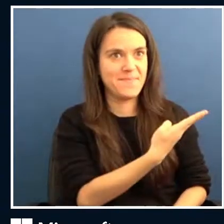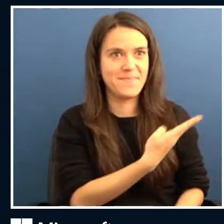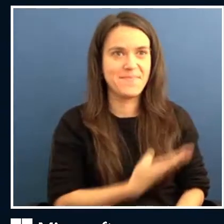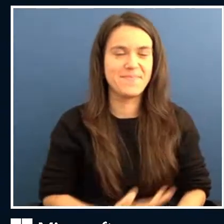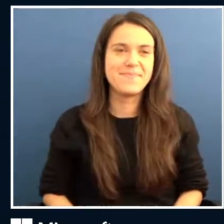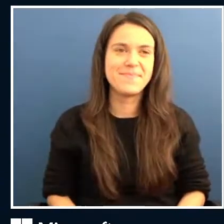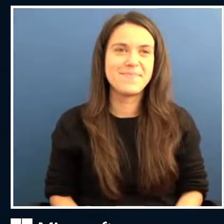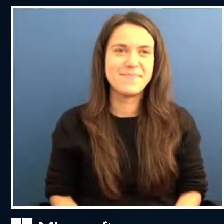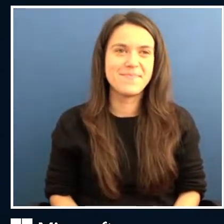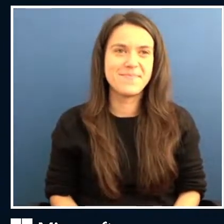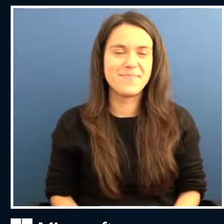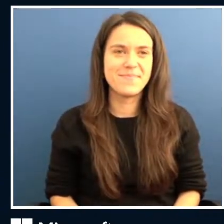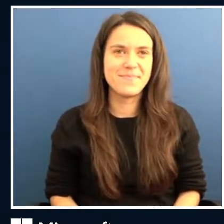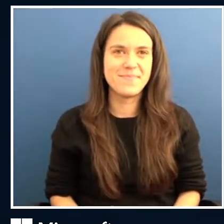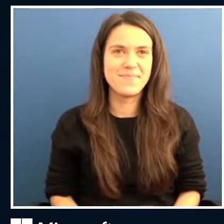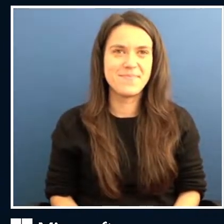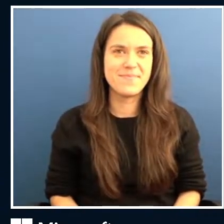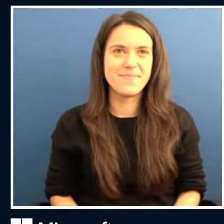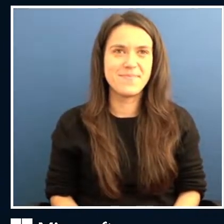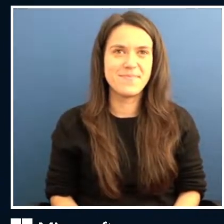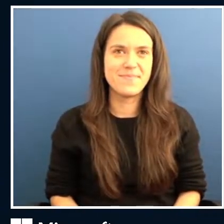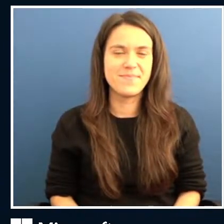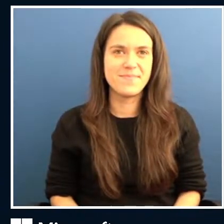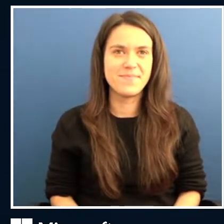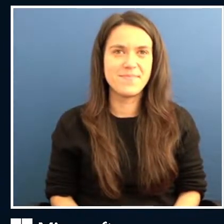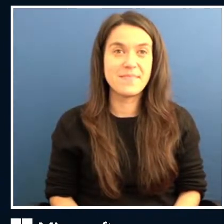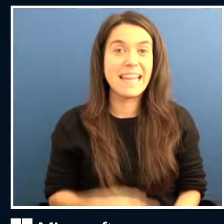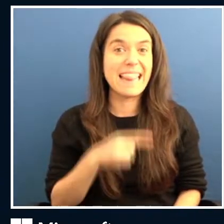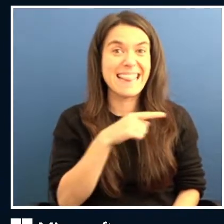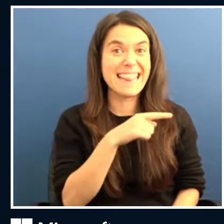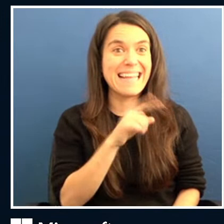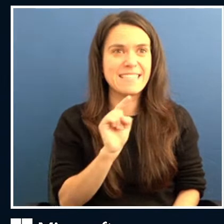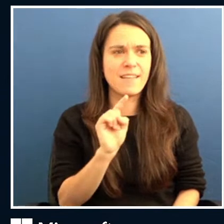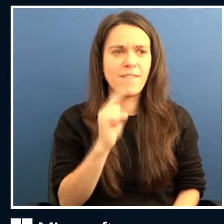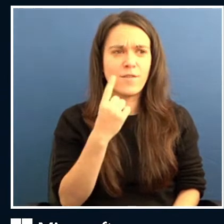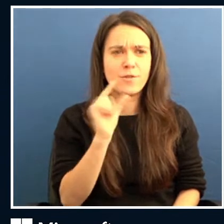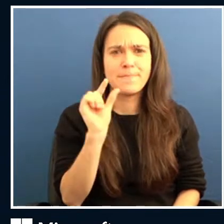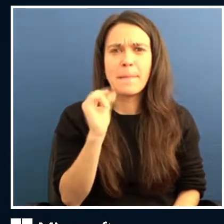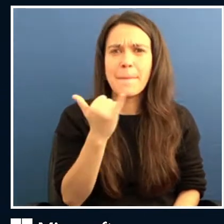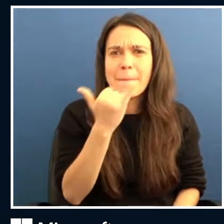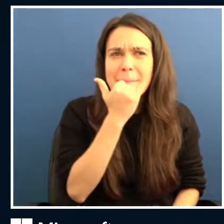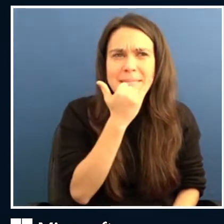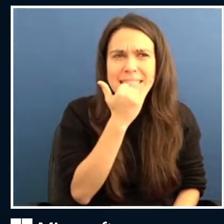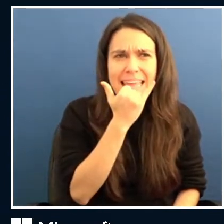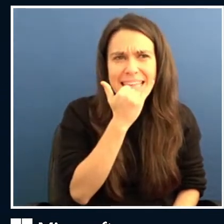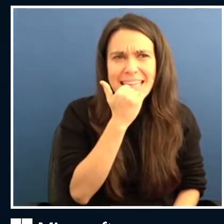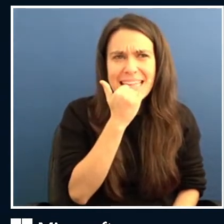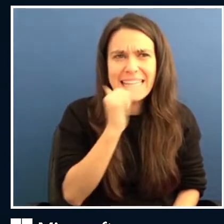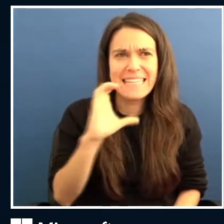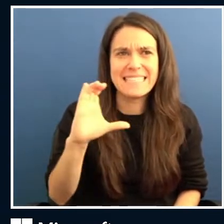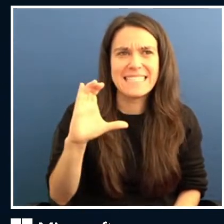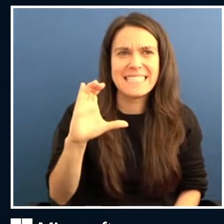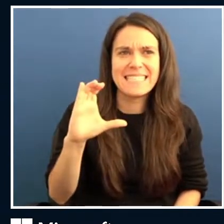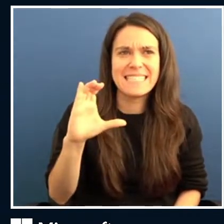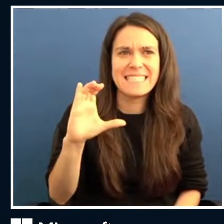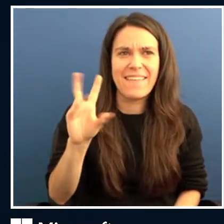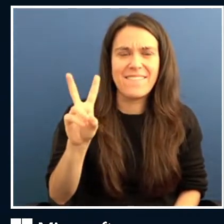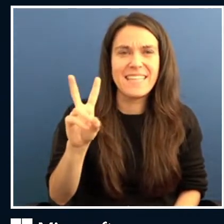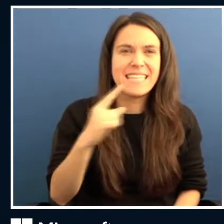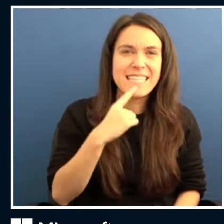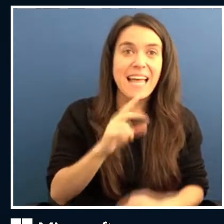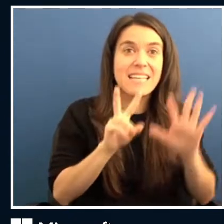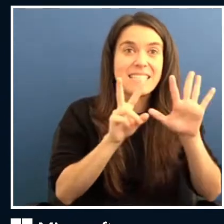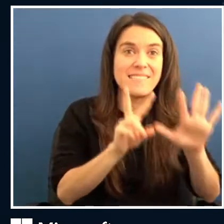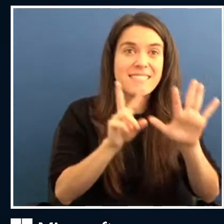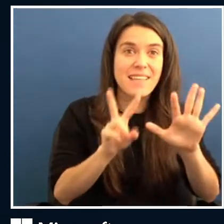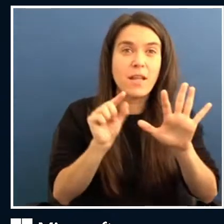And now this one is our first kind of mistake we've come across in our custom vision model, is it's coming back as 77.8% certain